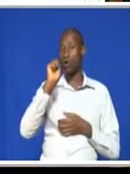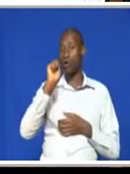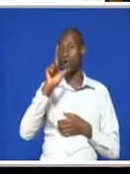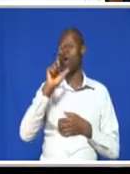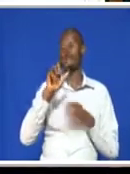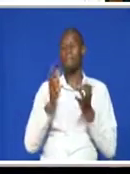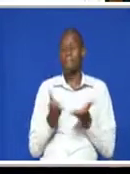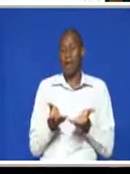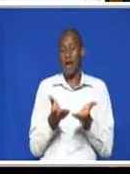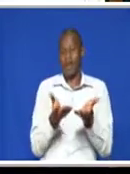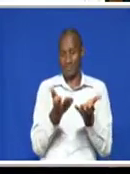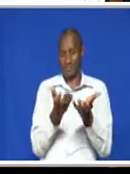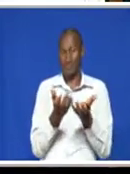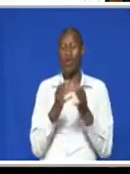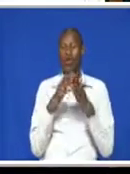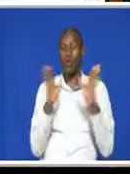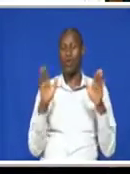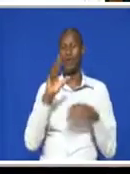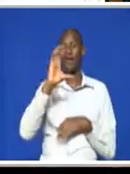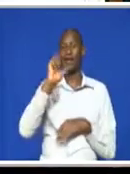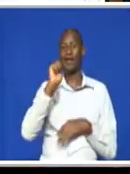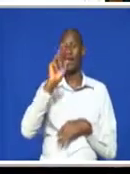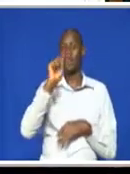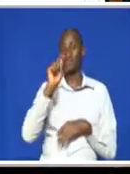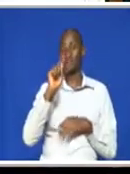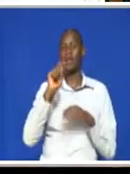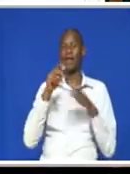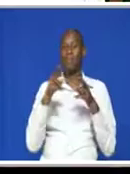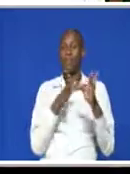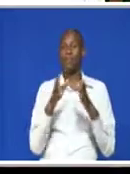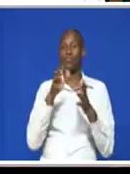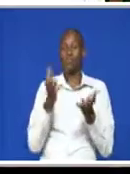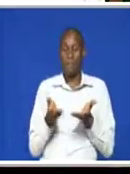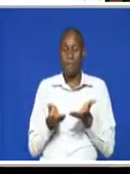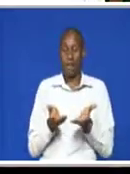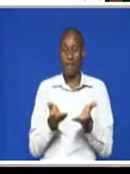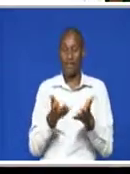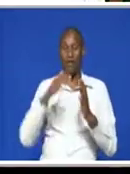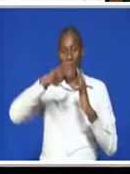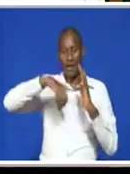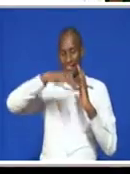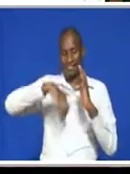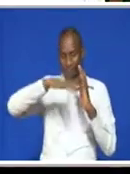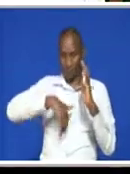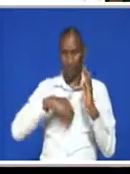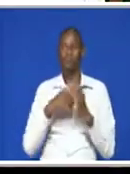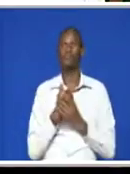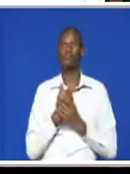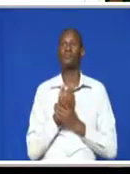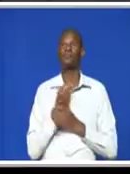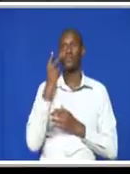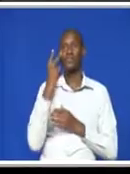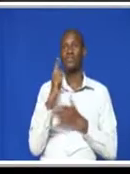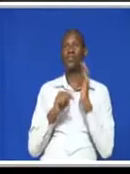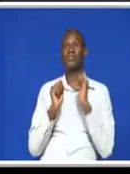what we refer to as the open cast method of mining. The number 2, we are saying coal mine, before you go to that, you can